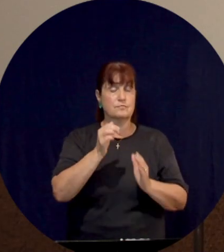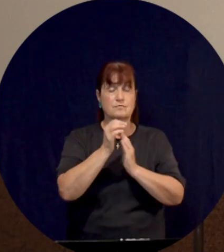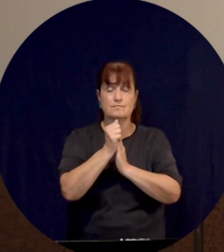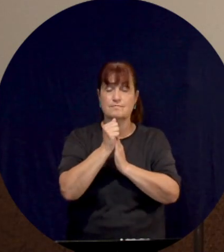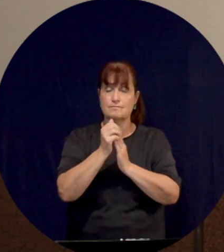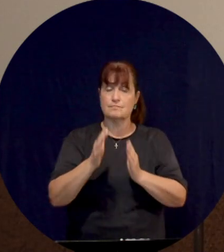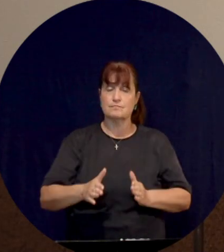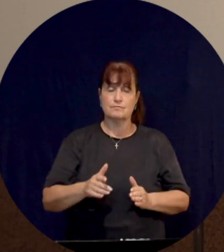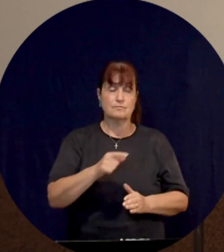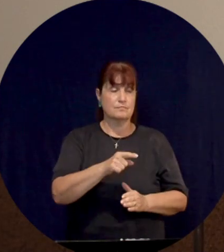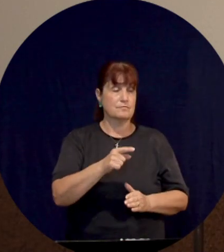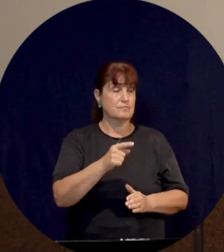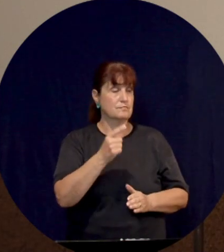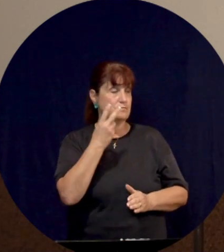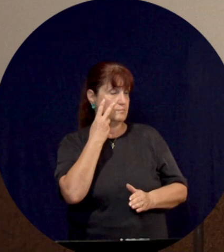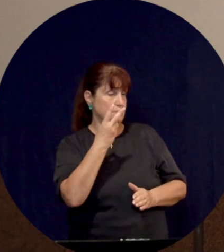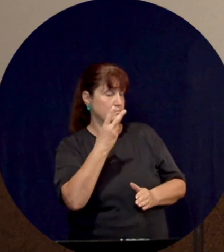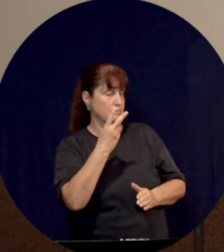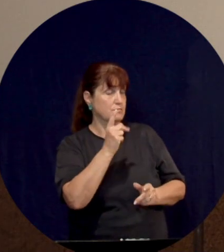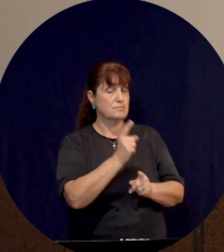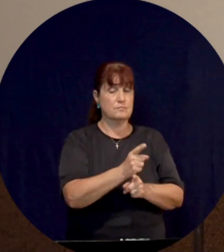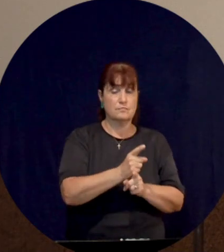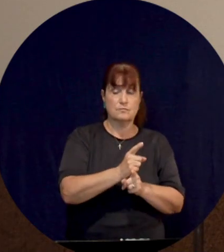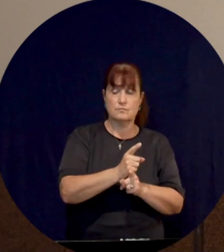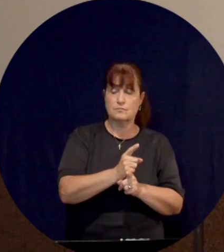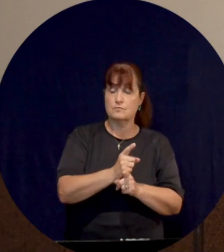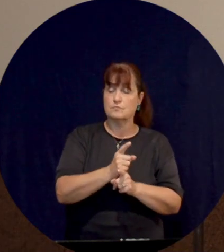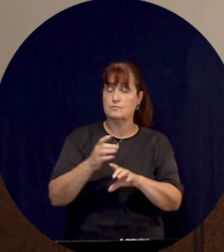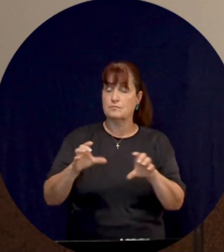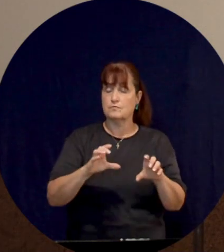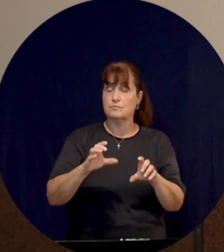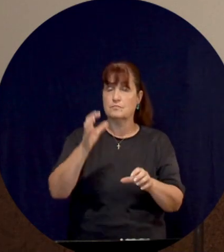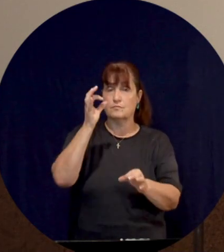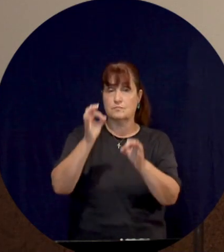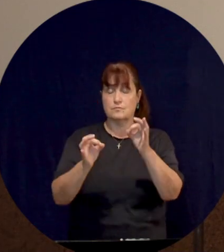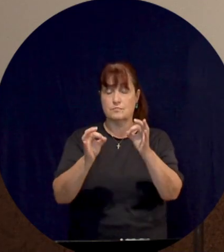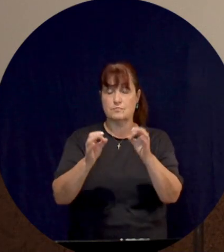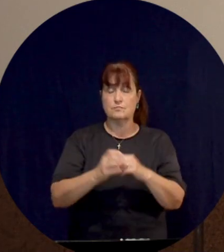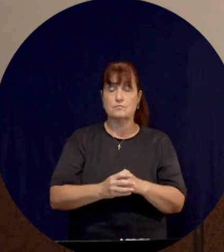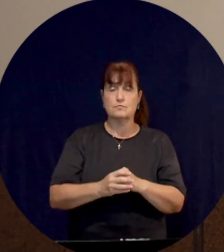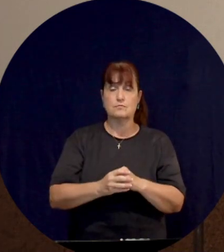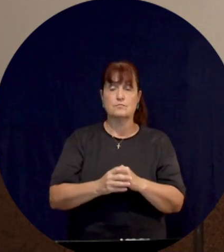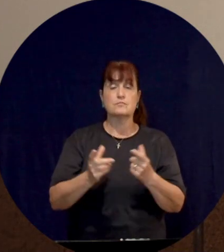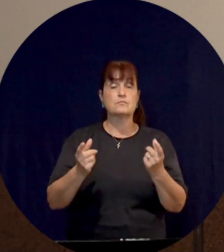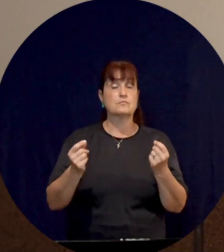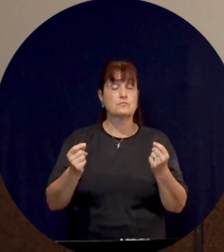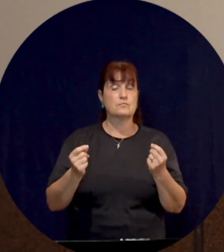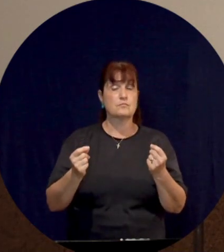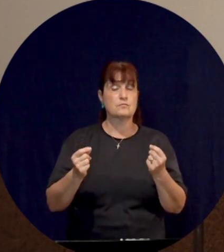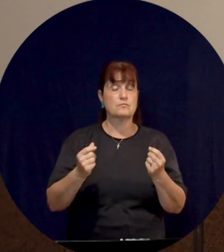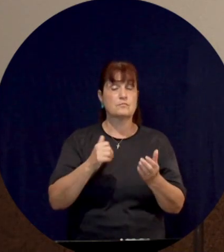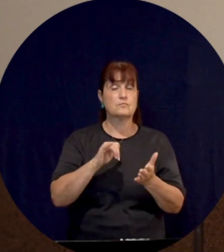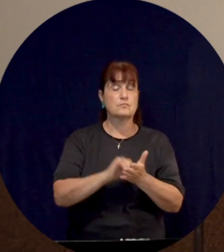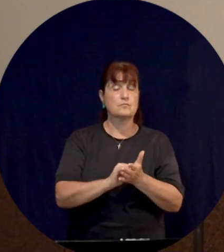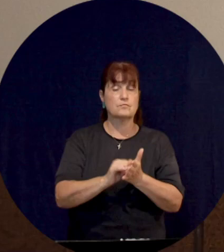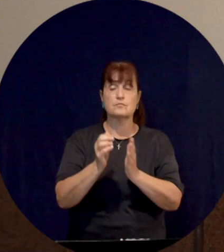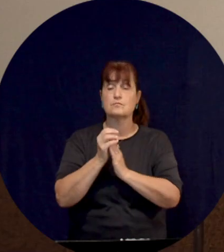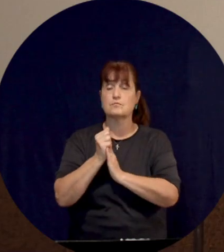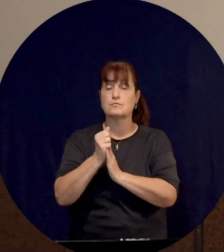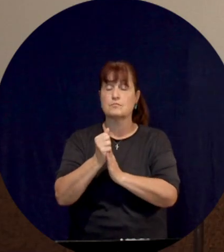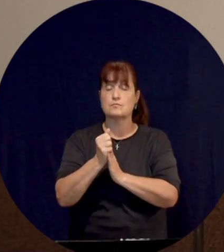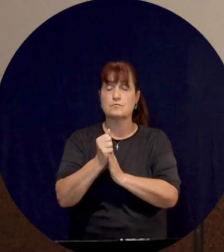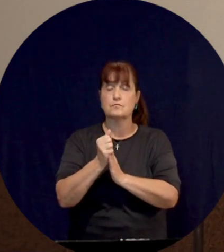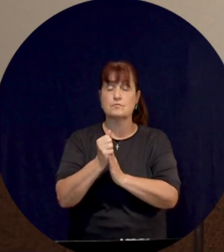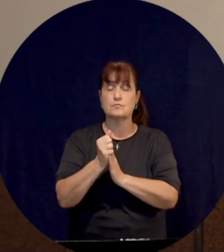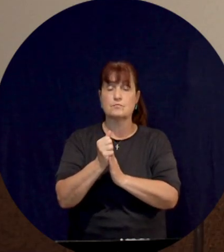leaders, that they may observe what is right and do what is just, and in doing so, lead us in